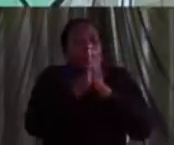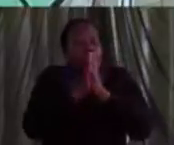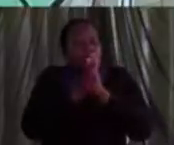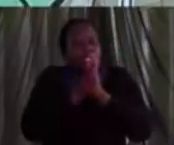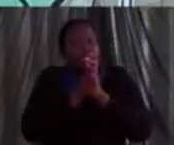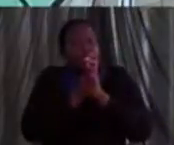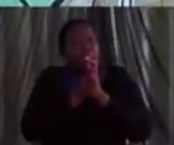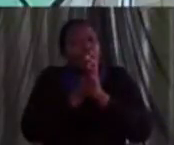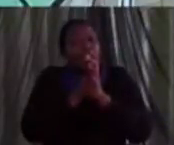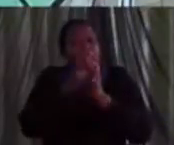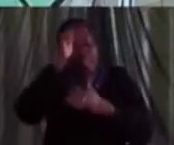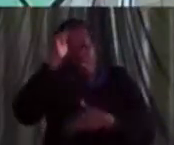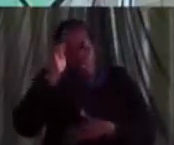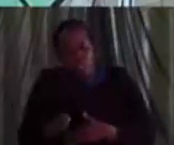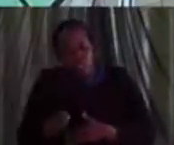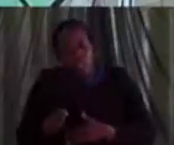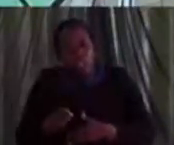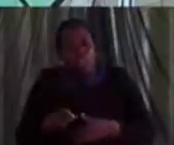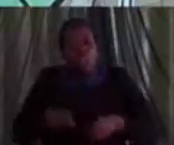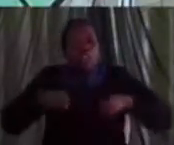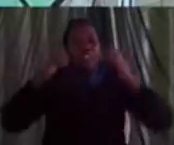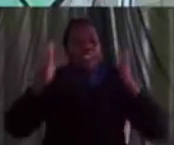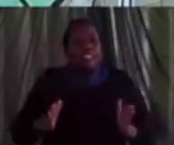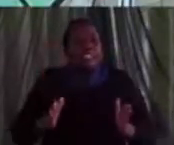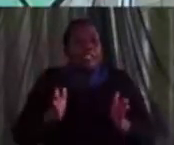officers and staff in this institution.